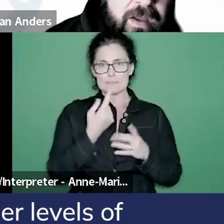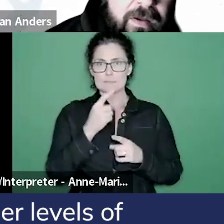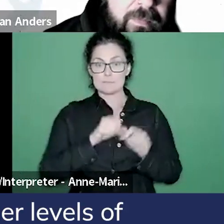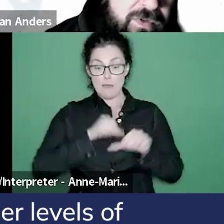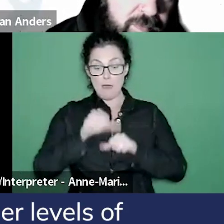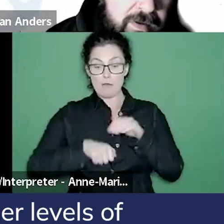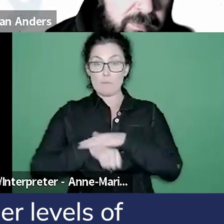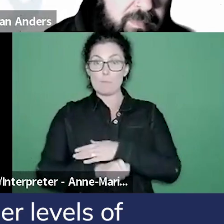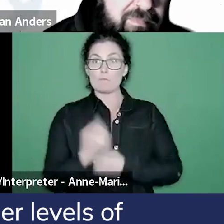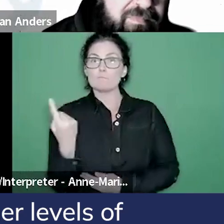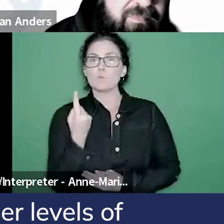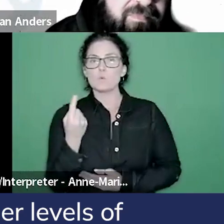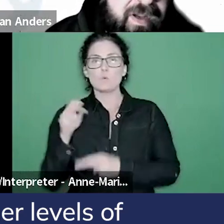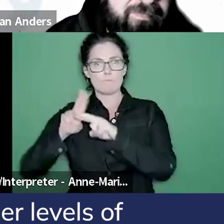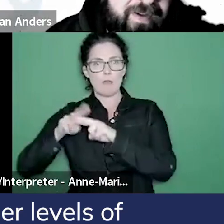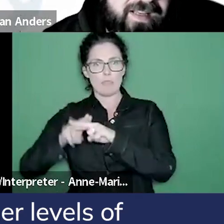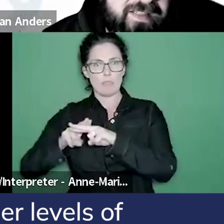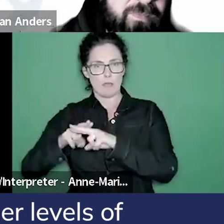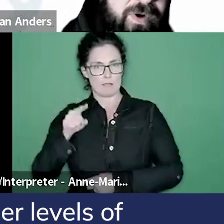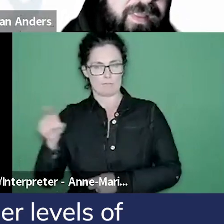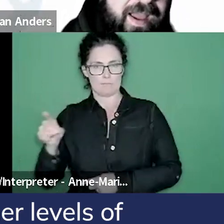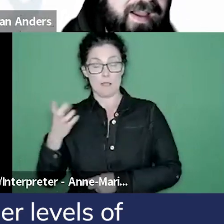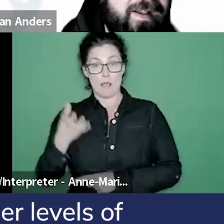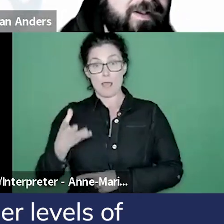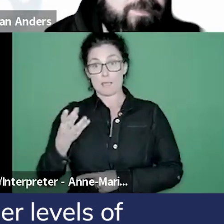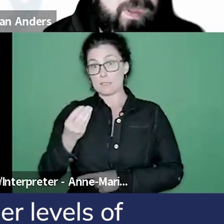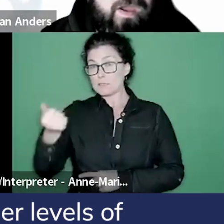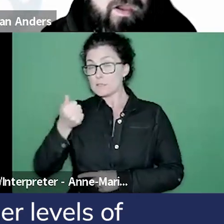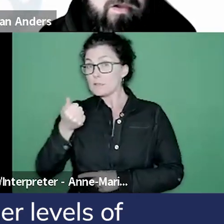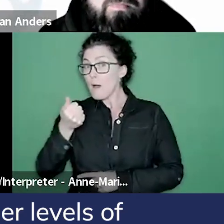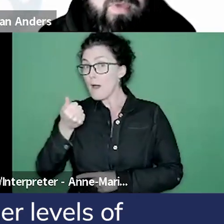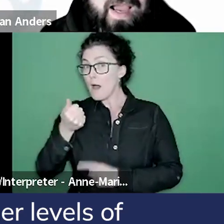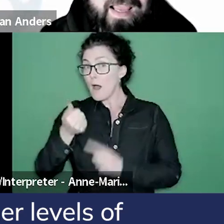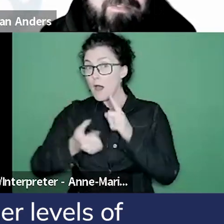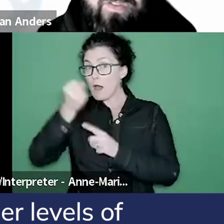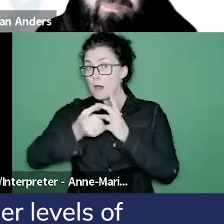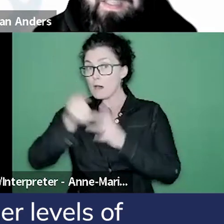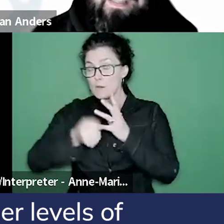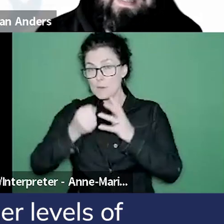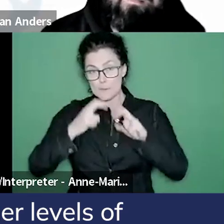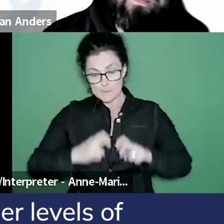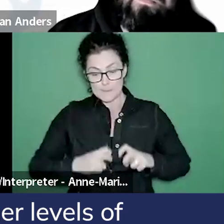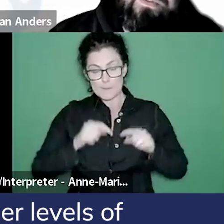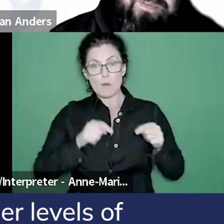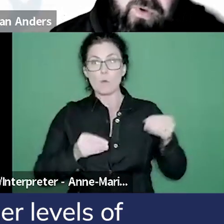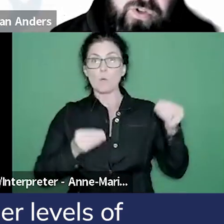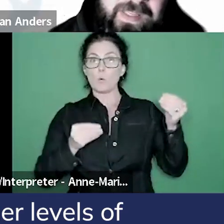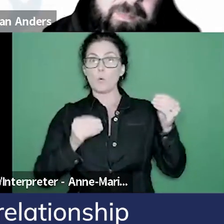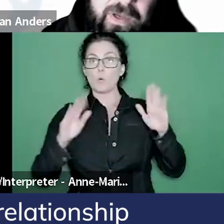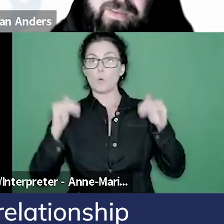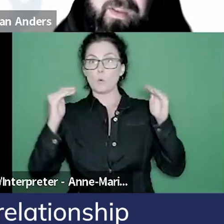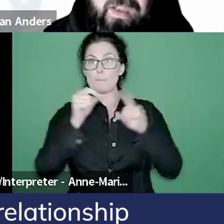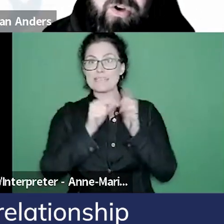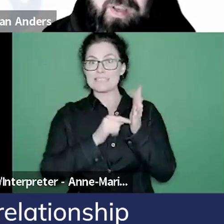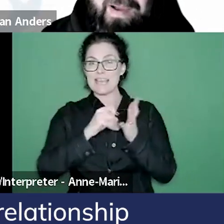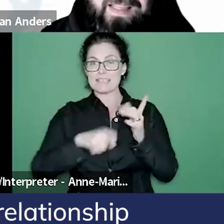what some of the findings were that higher levels of PTSD symptoms following